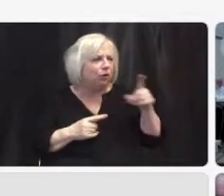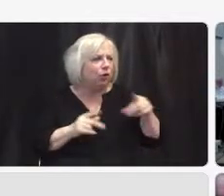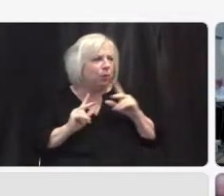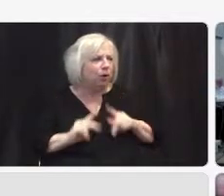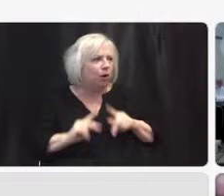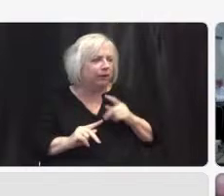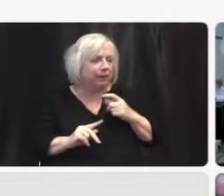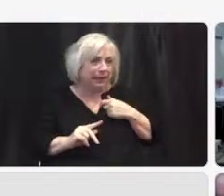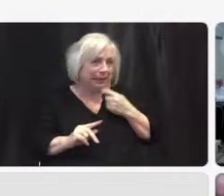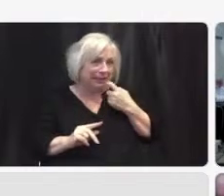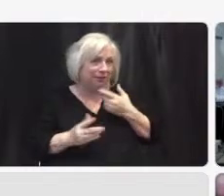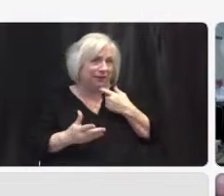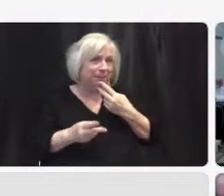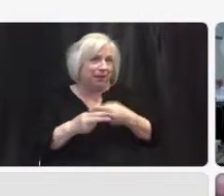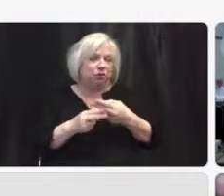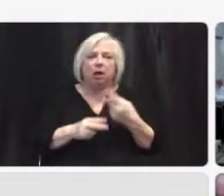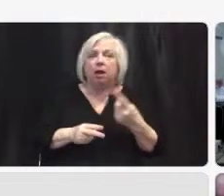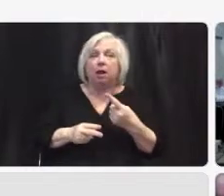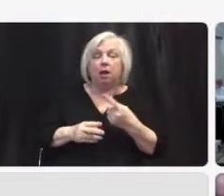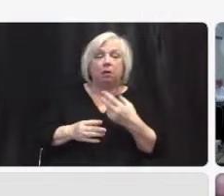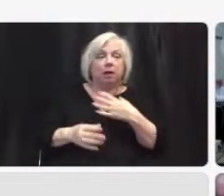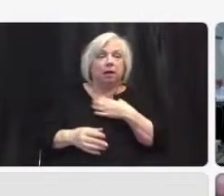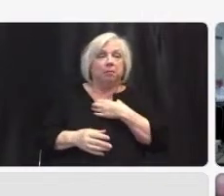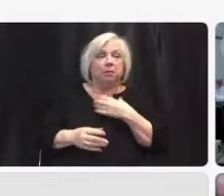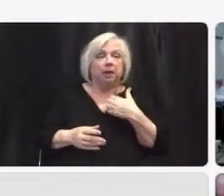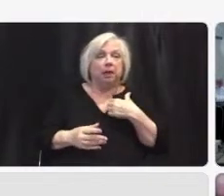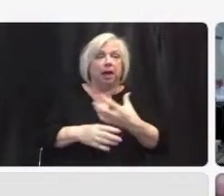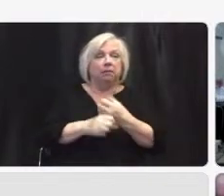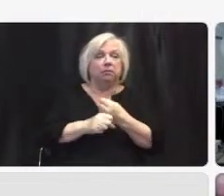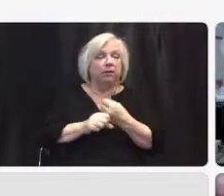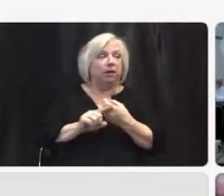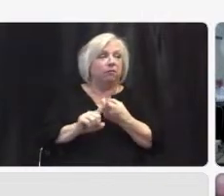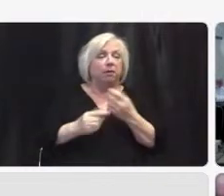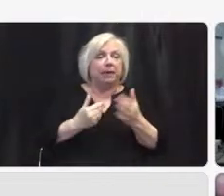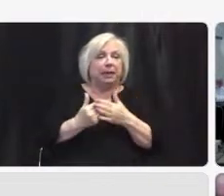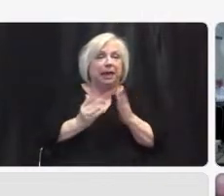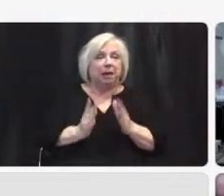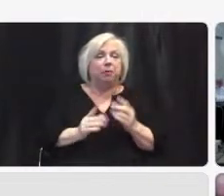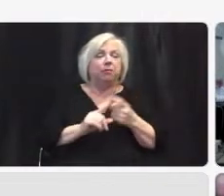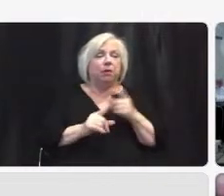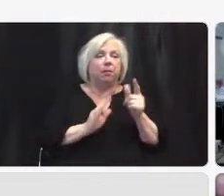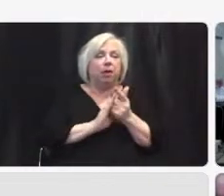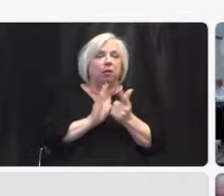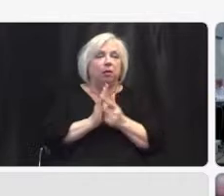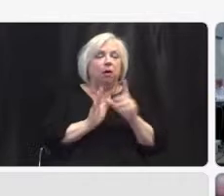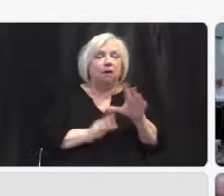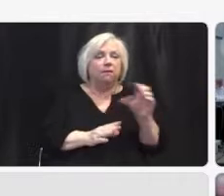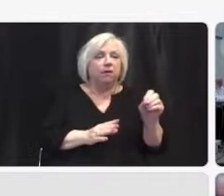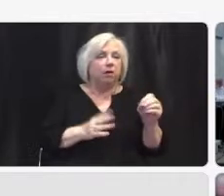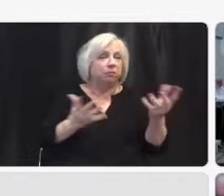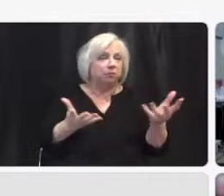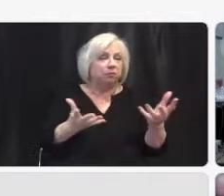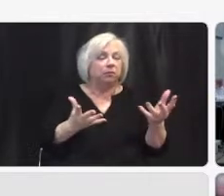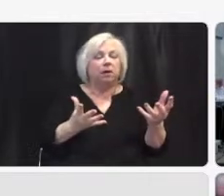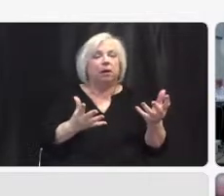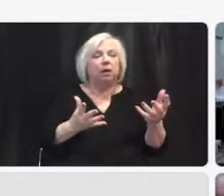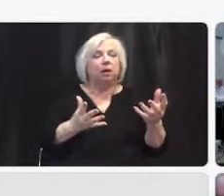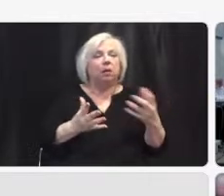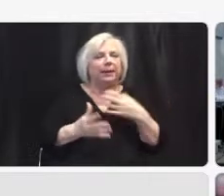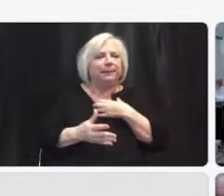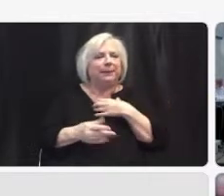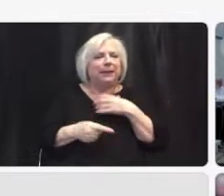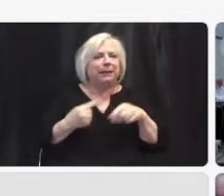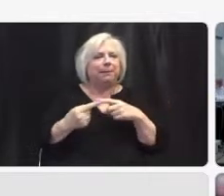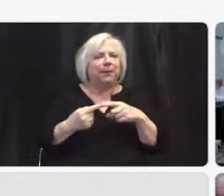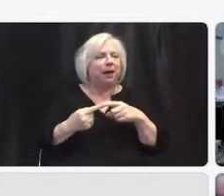brought up? The only complaint I've received from my neighbor from the law firm was the issue about